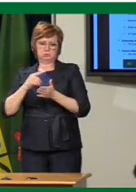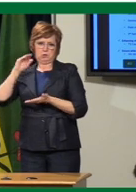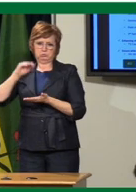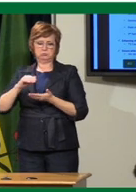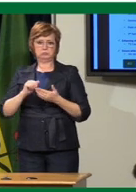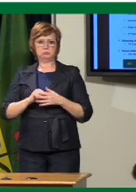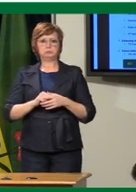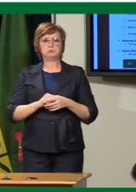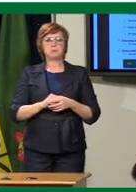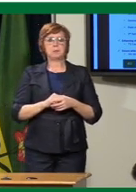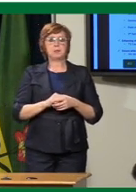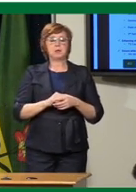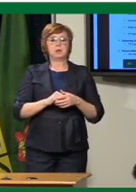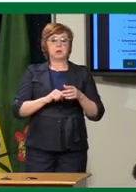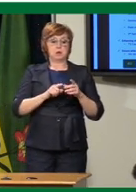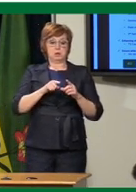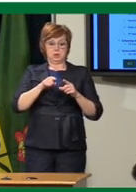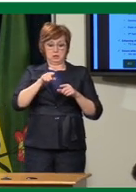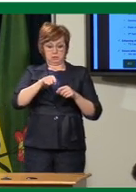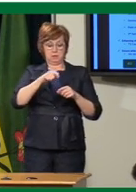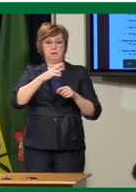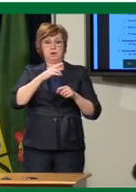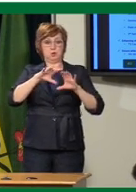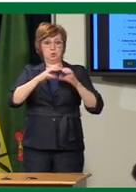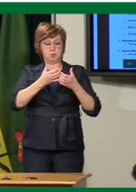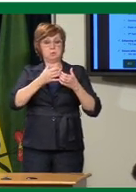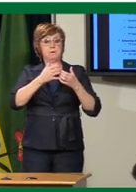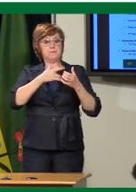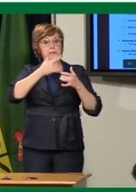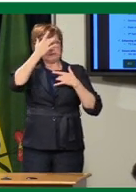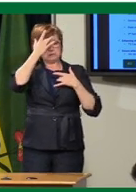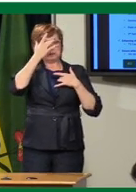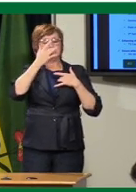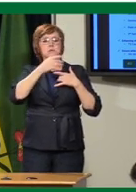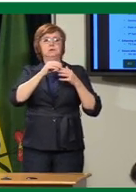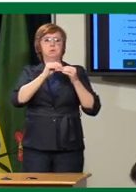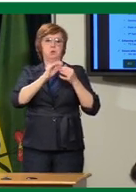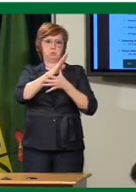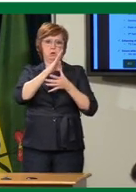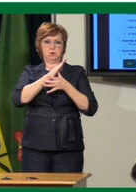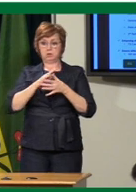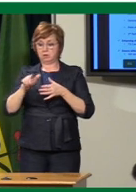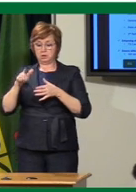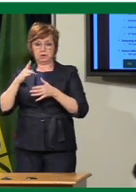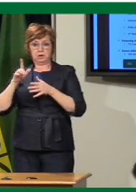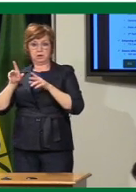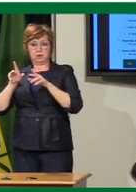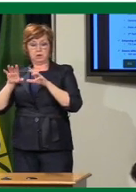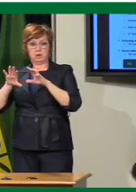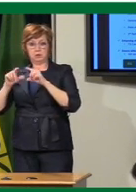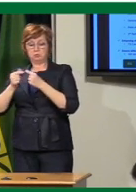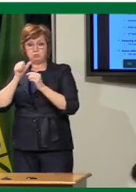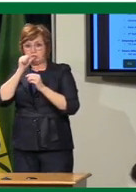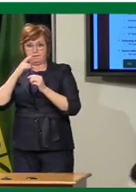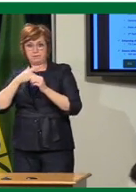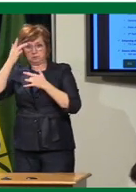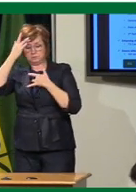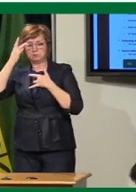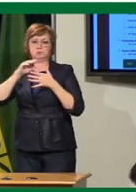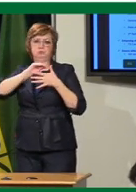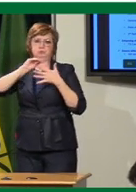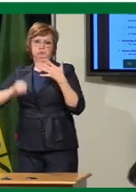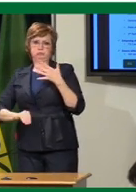than 24 hours and take up to 3 or even 4 days, depending on the volumes that we're experiencing. And